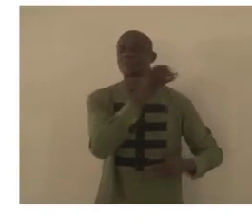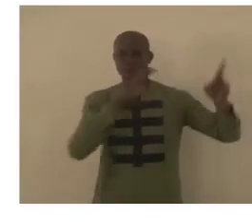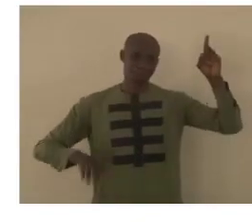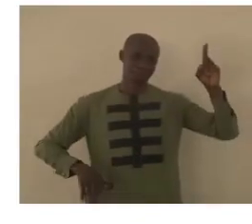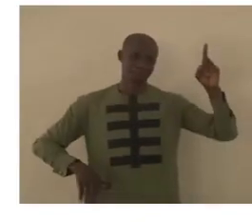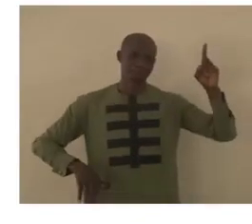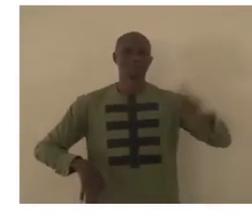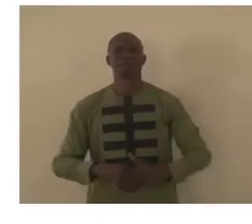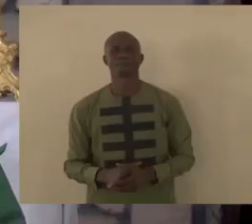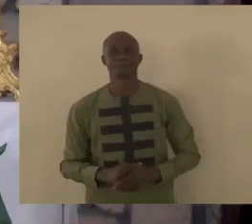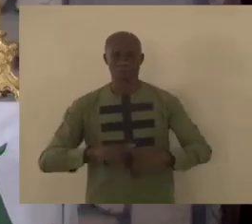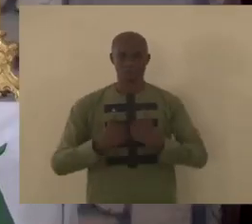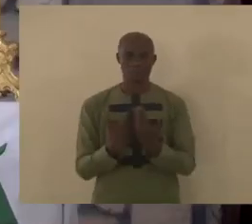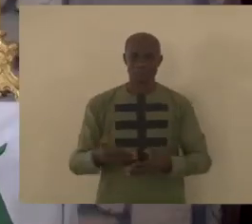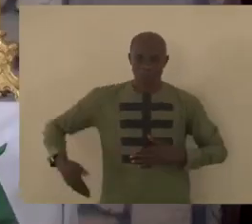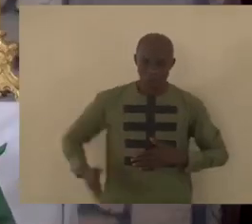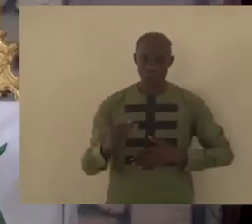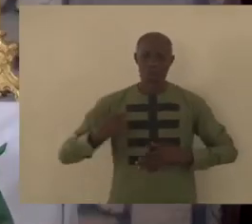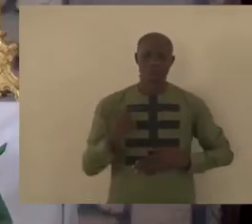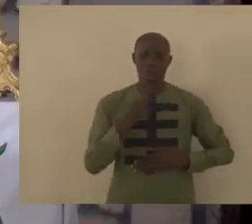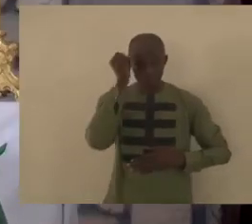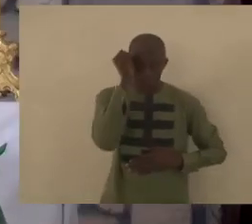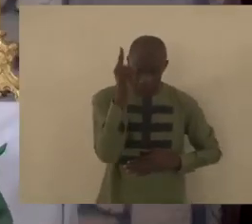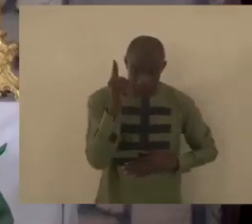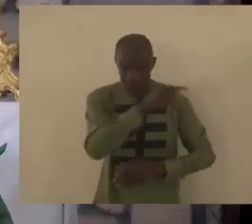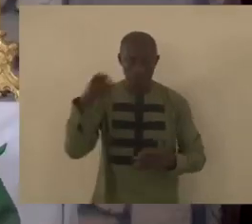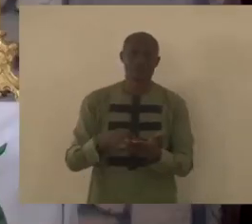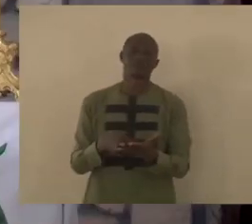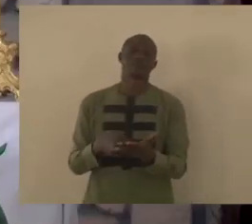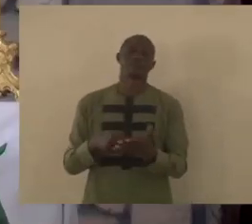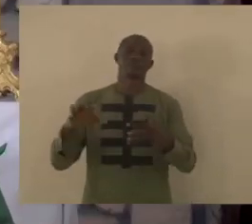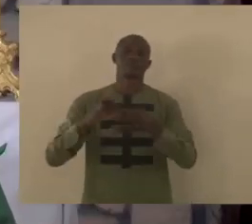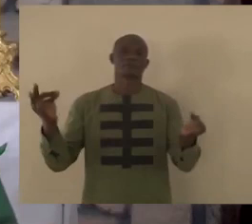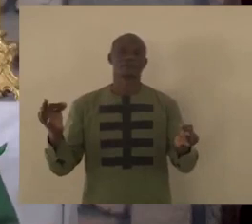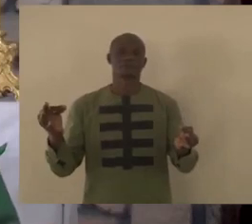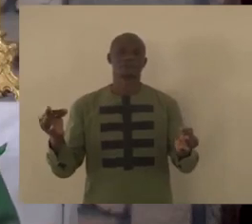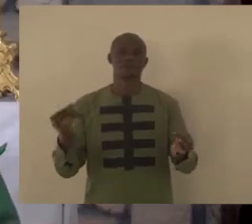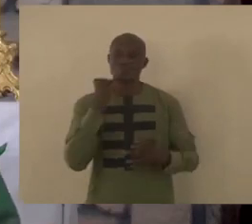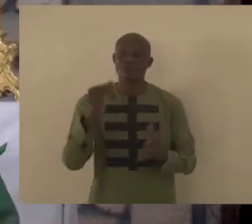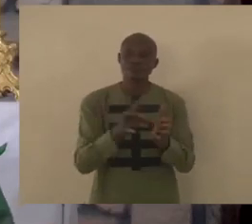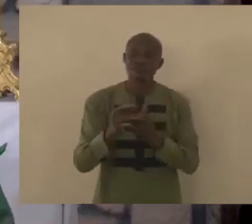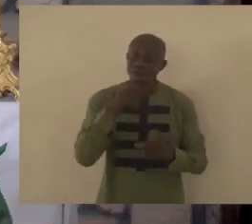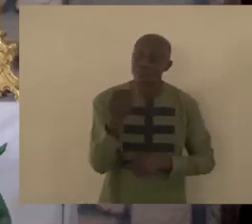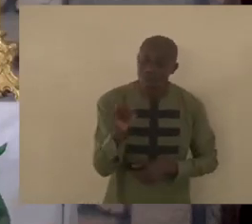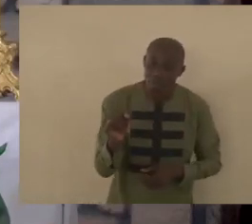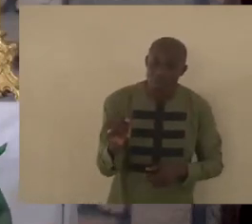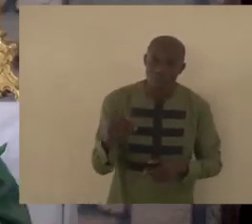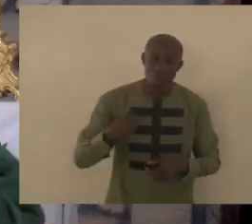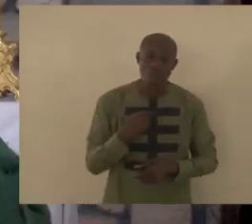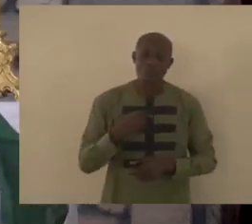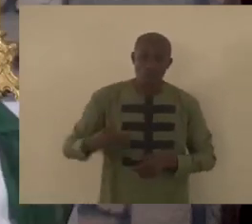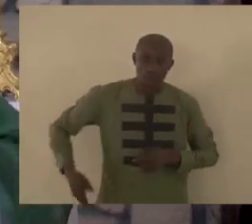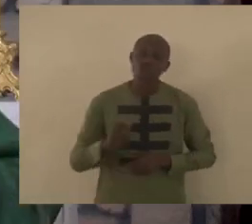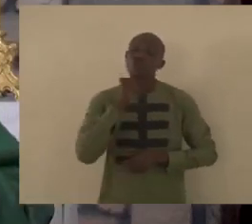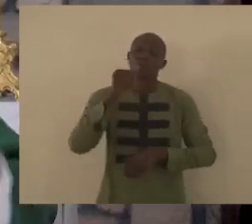what? The Christ. How should we understand this statement? Is Jesus saying we